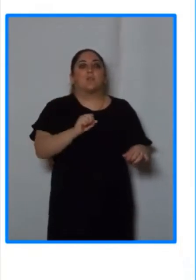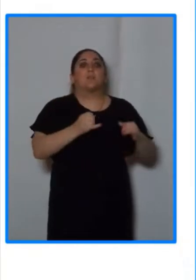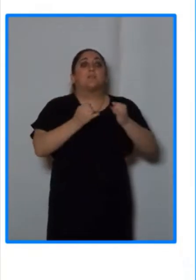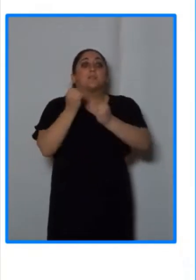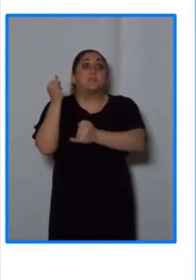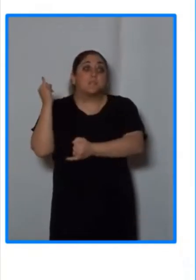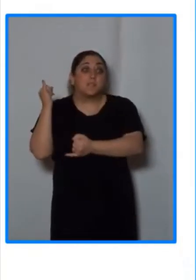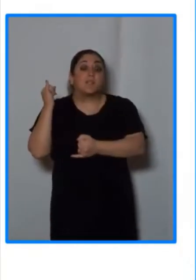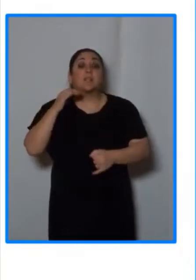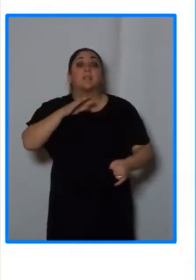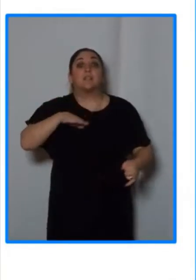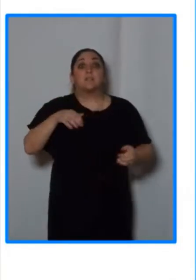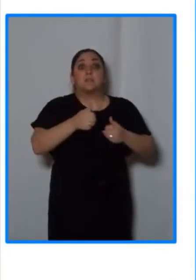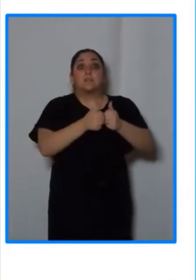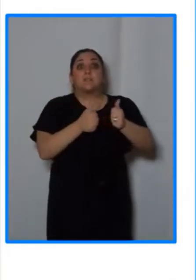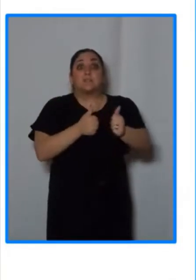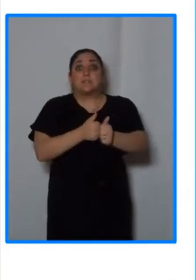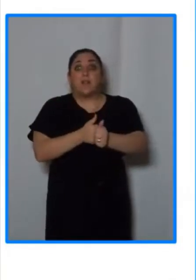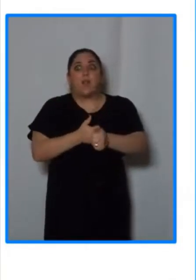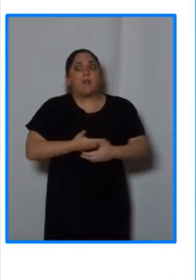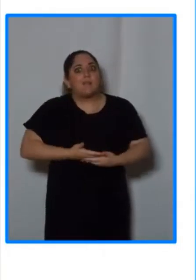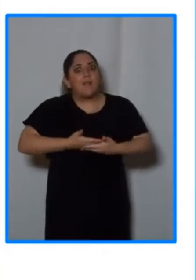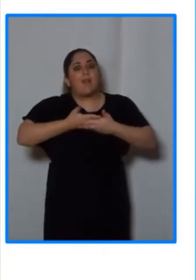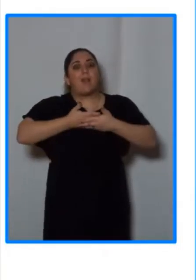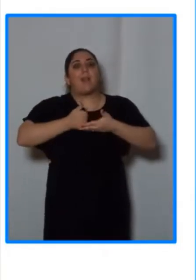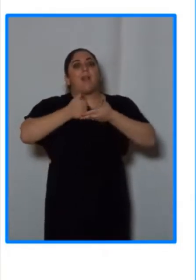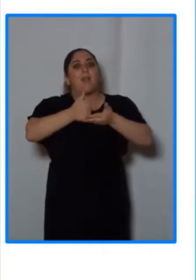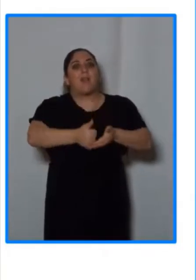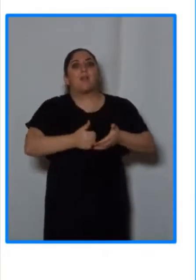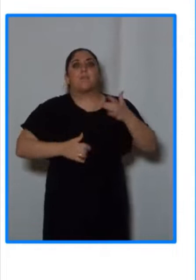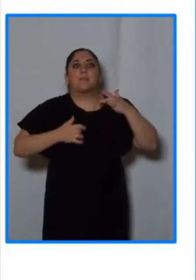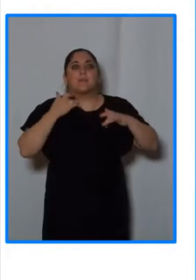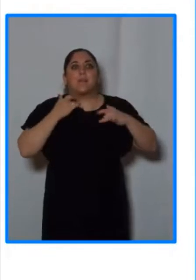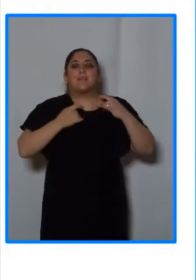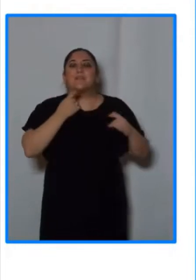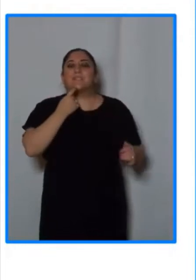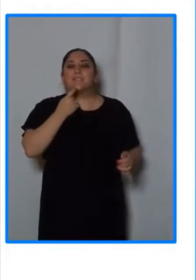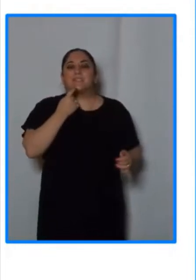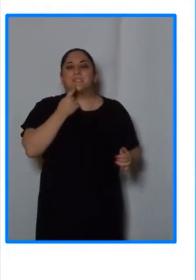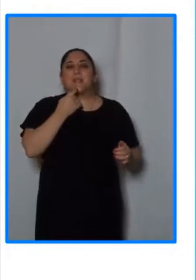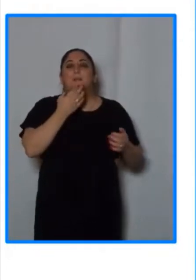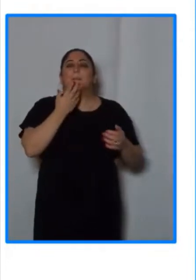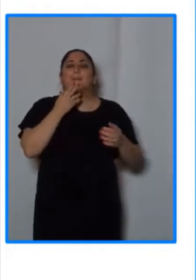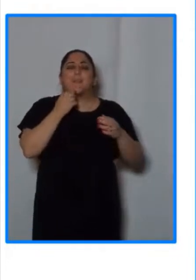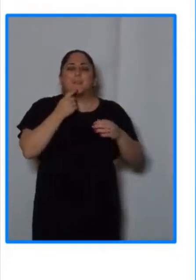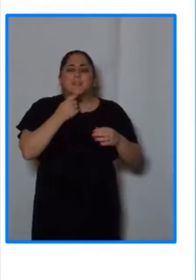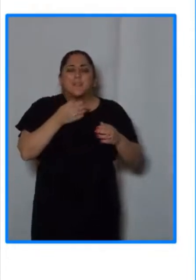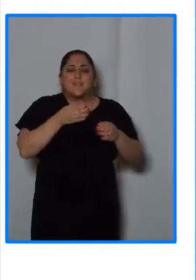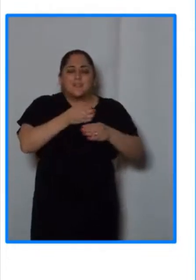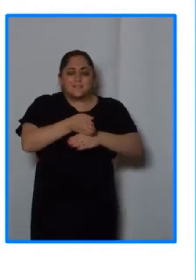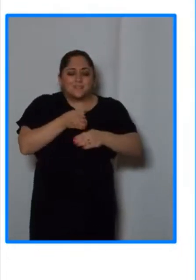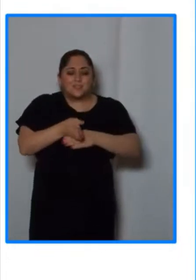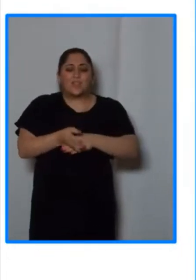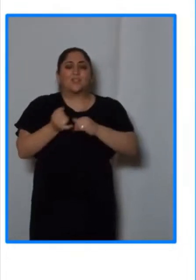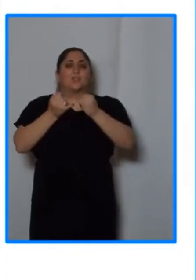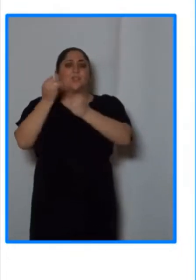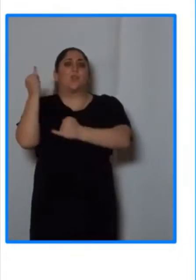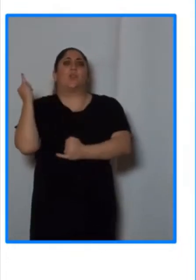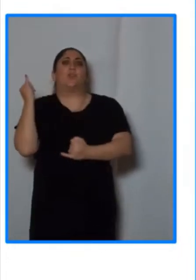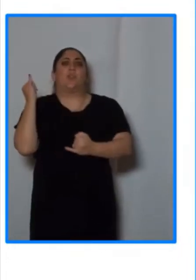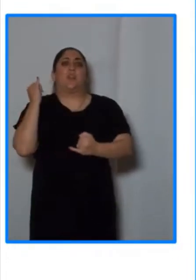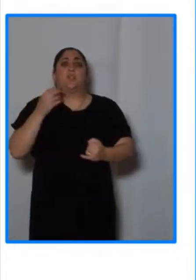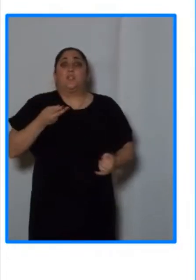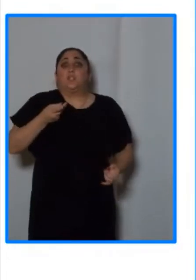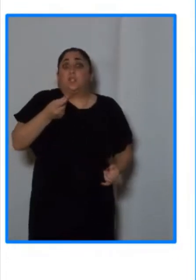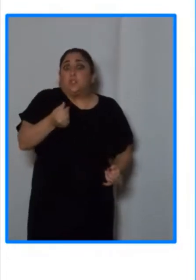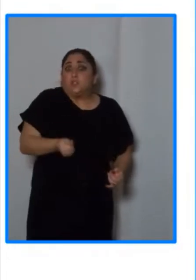with disabilities is a real boost. It makes life easier when you can have online access to services such as banking and food